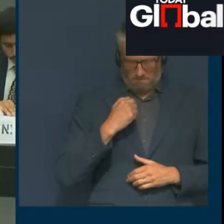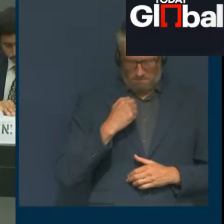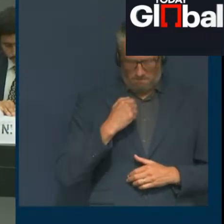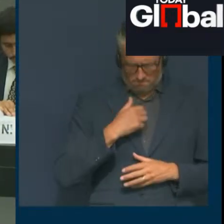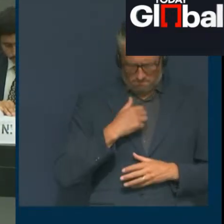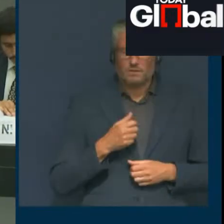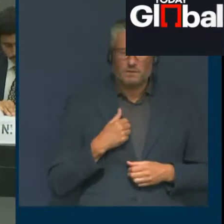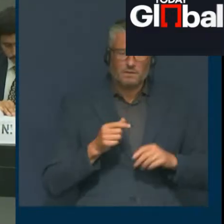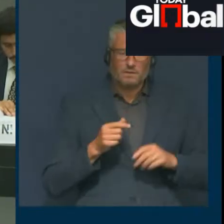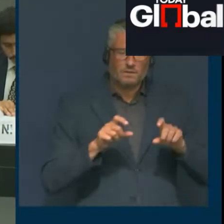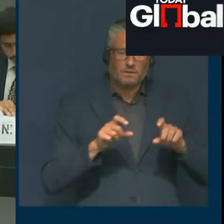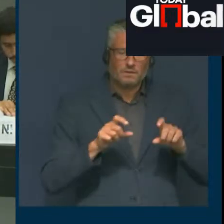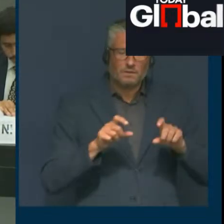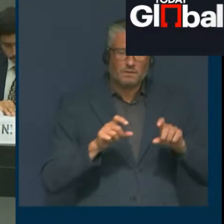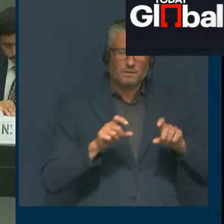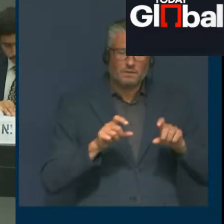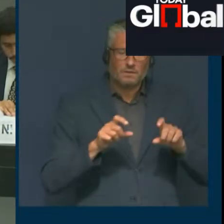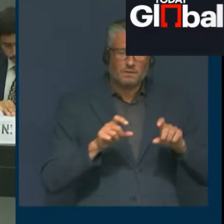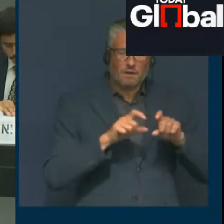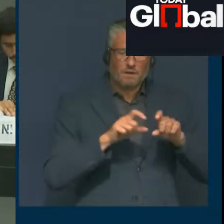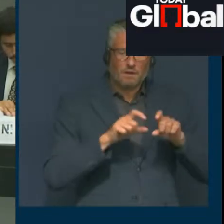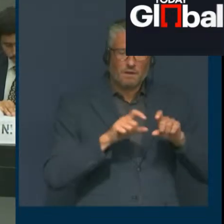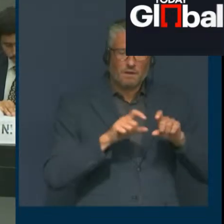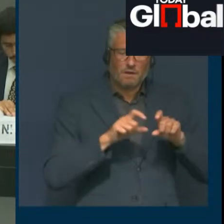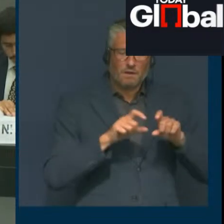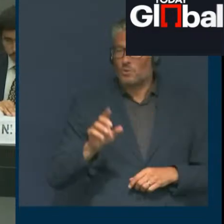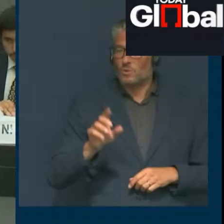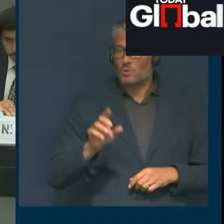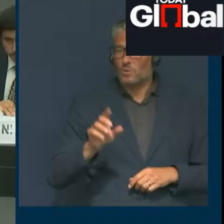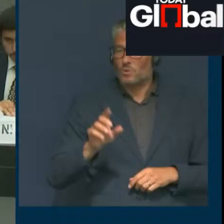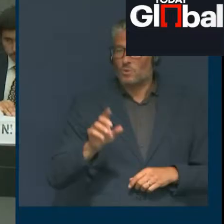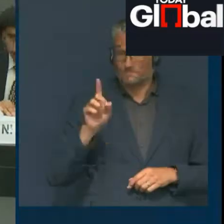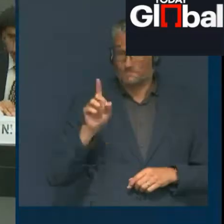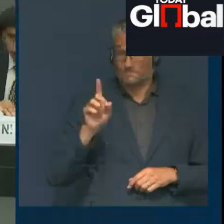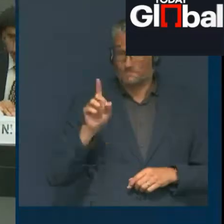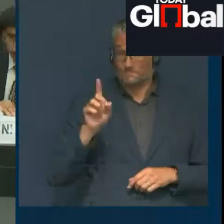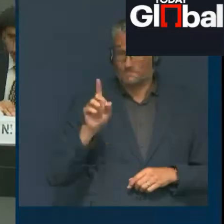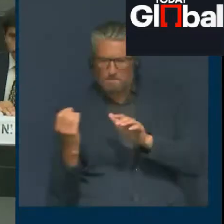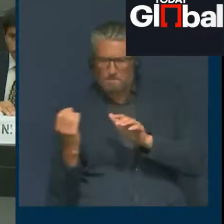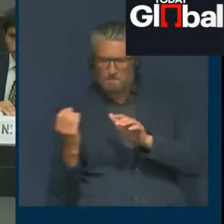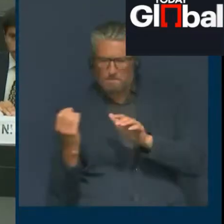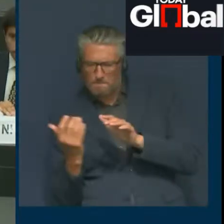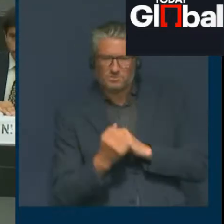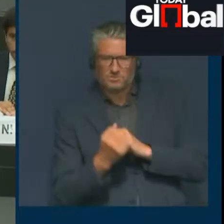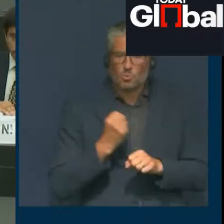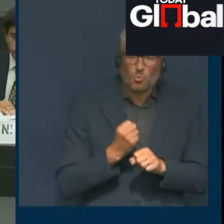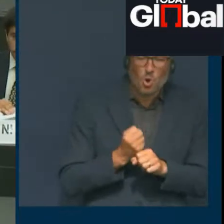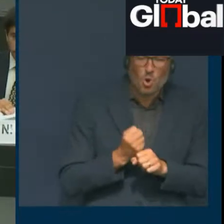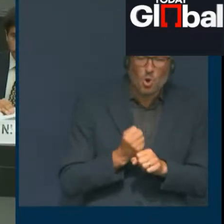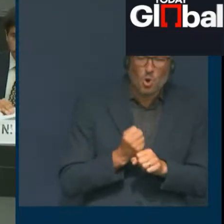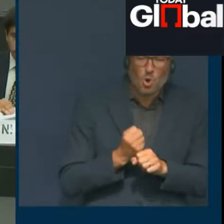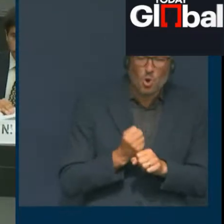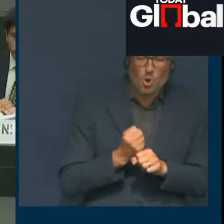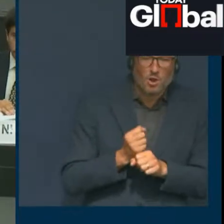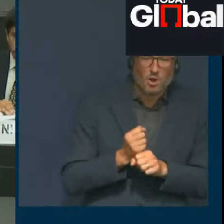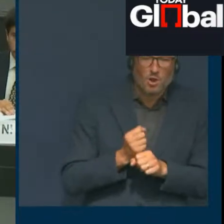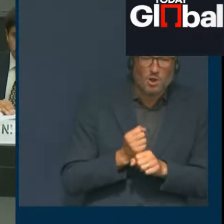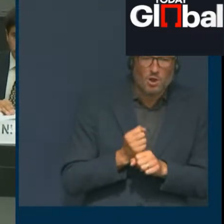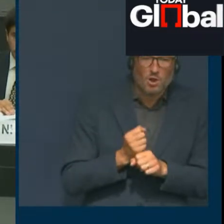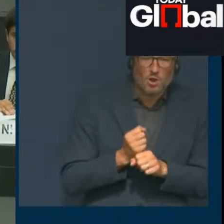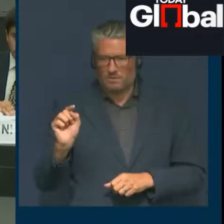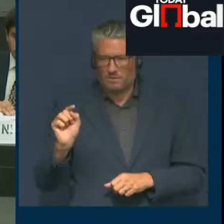disabilities that are not Qatari, especially migrant workers, and their rights in accordance with the